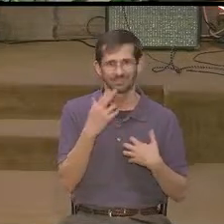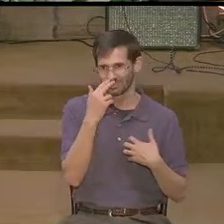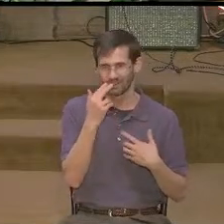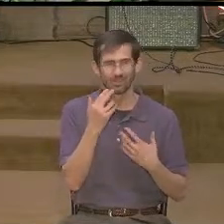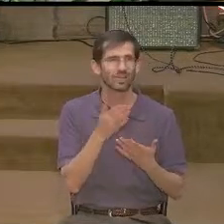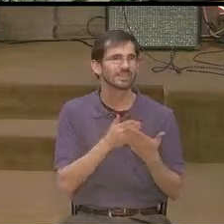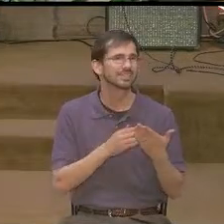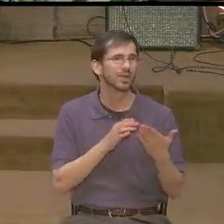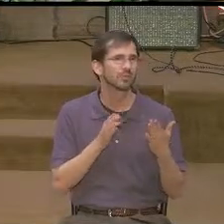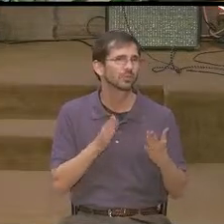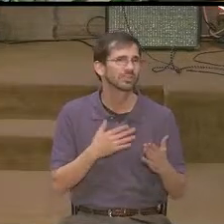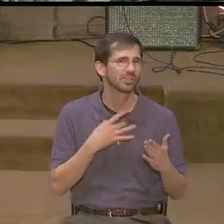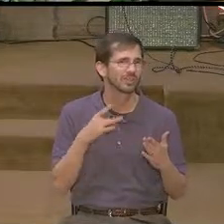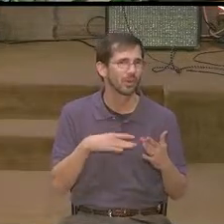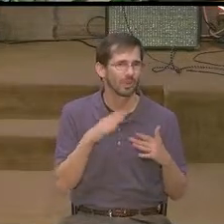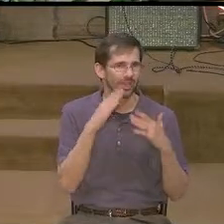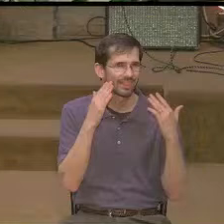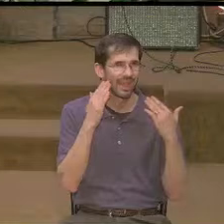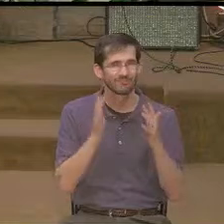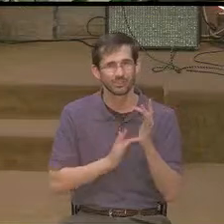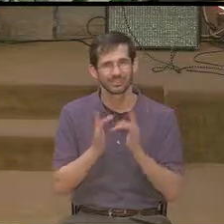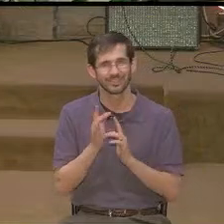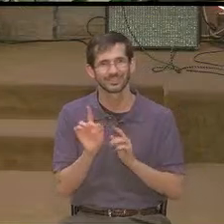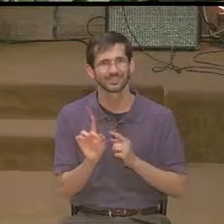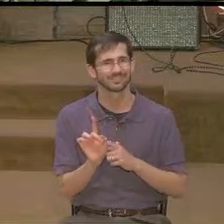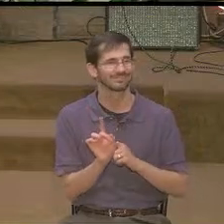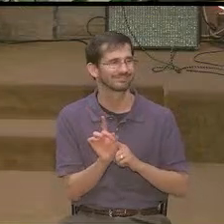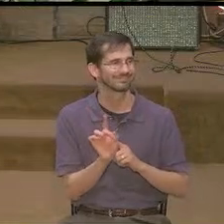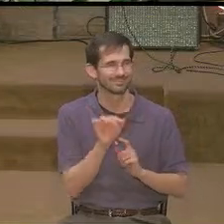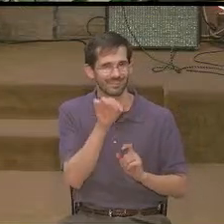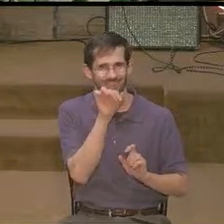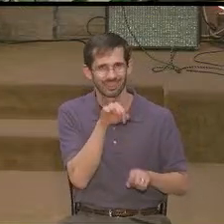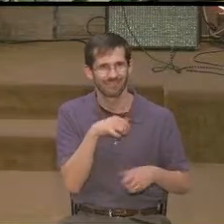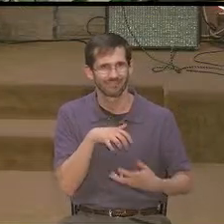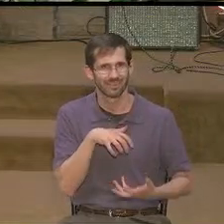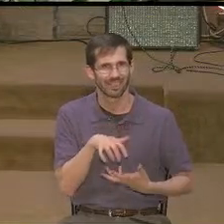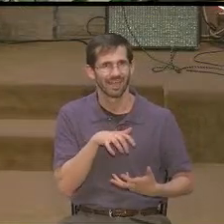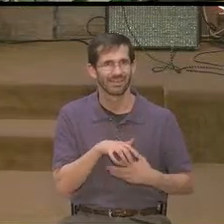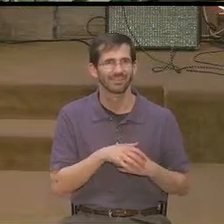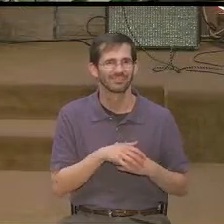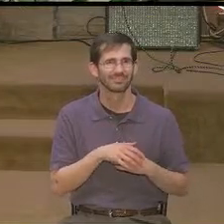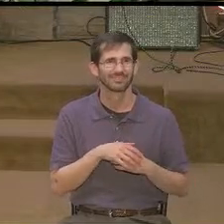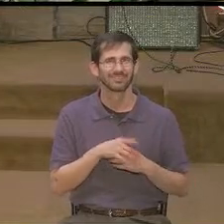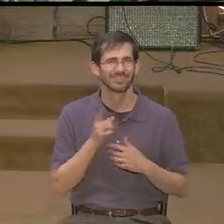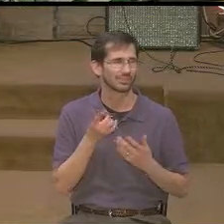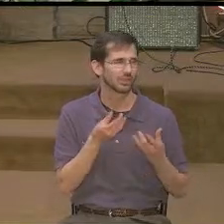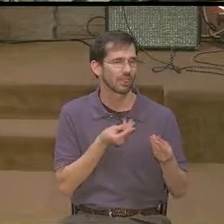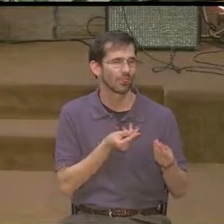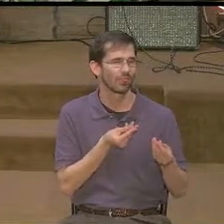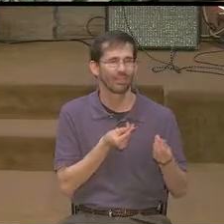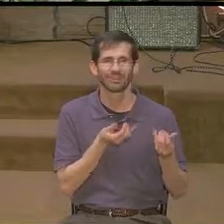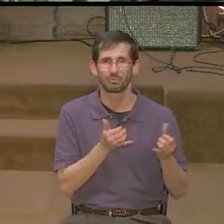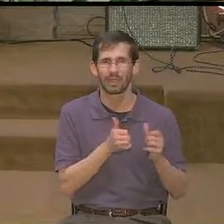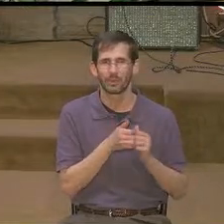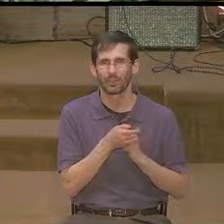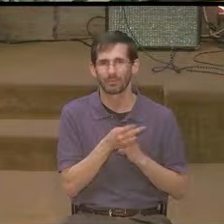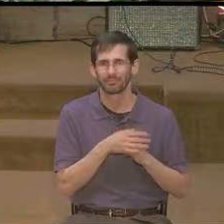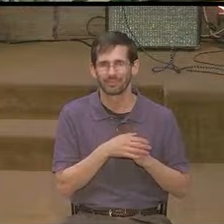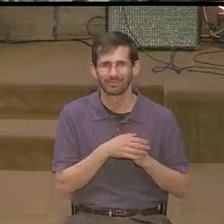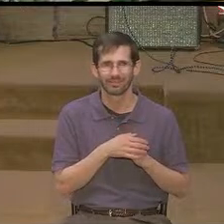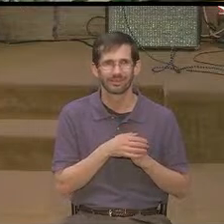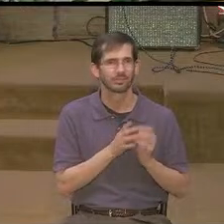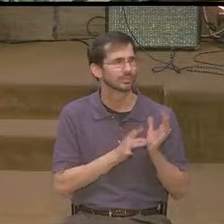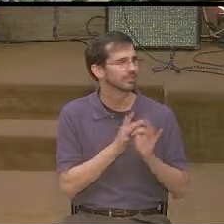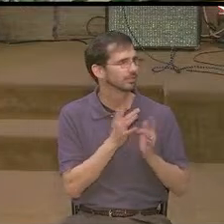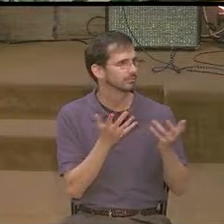some Christians don't like to laugh. Jesus loved to laugh. He knew what was going on. He's just playing with them. He said to